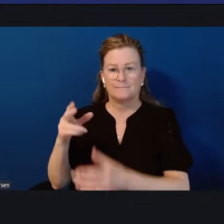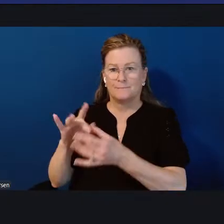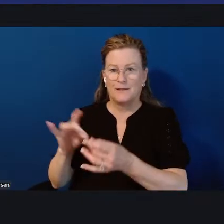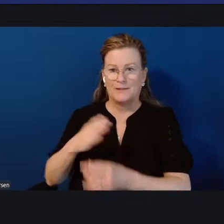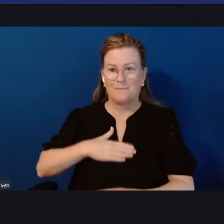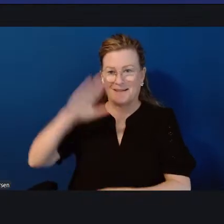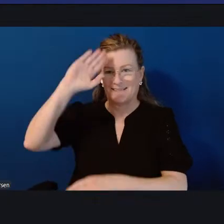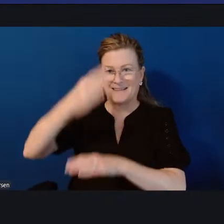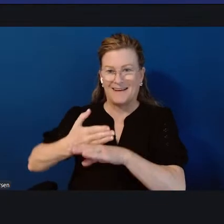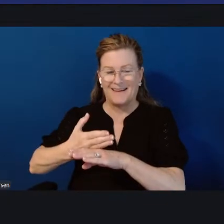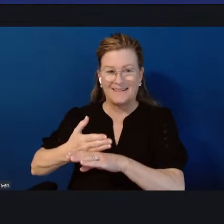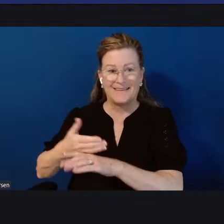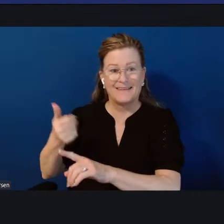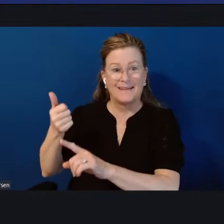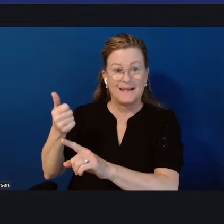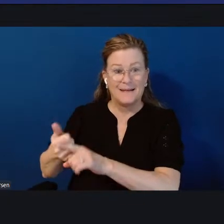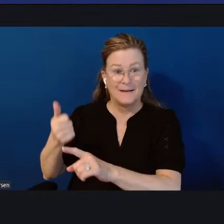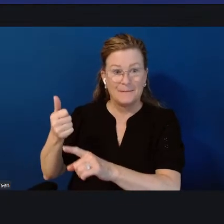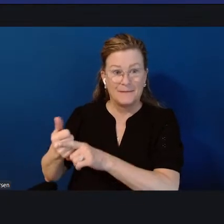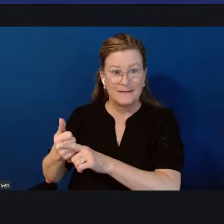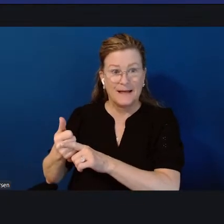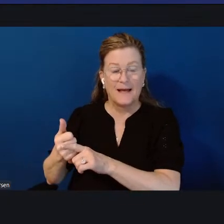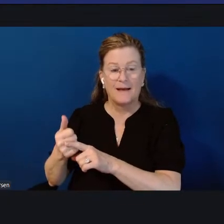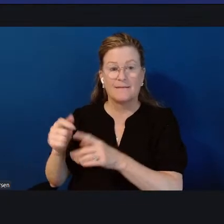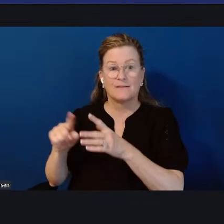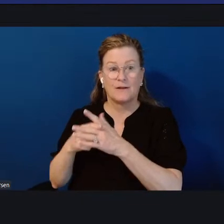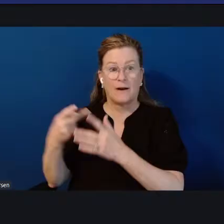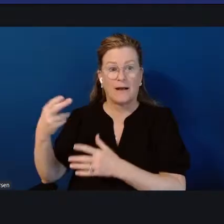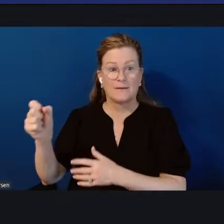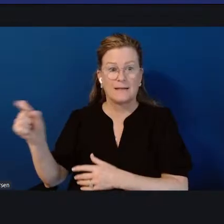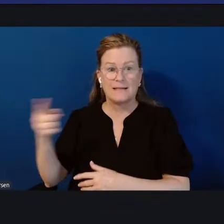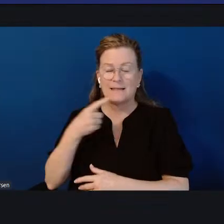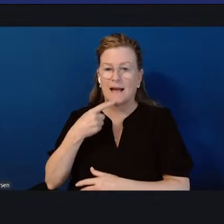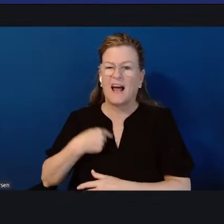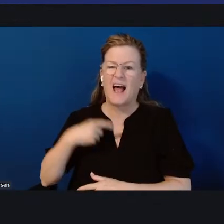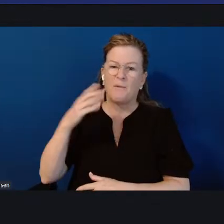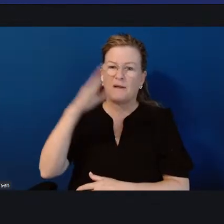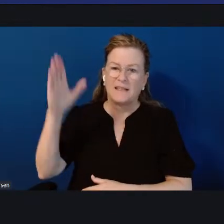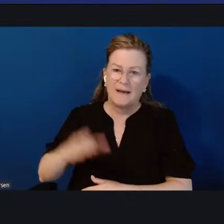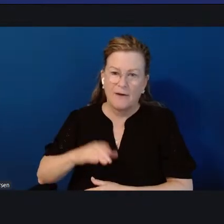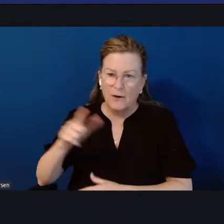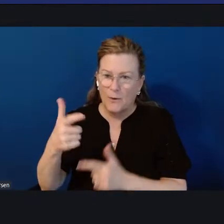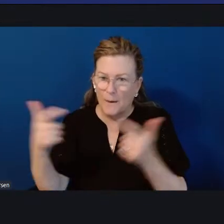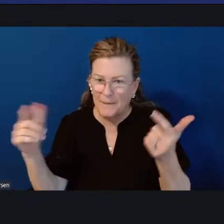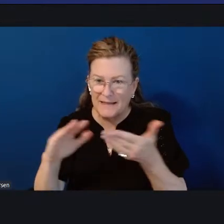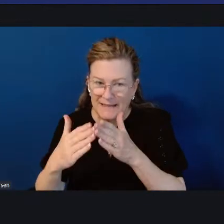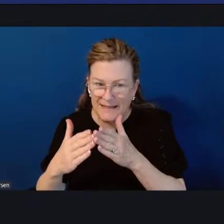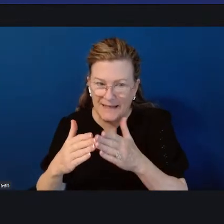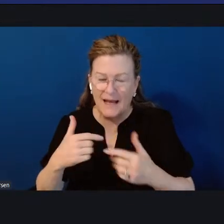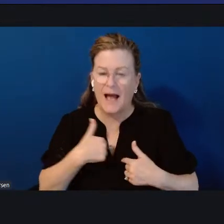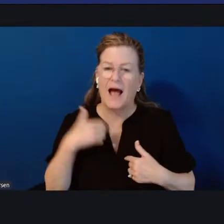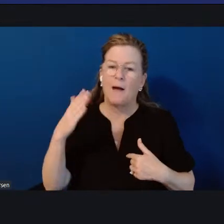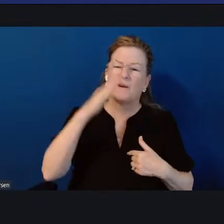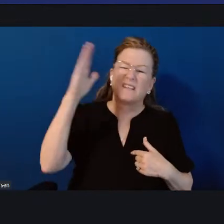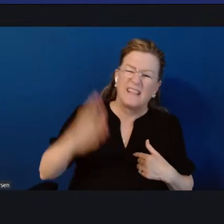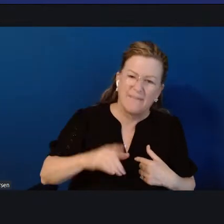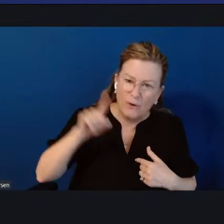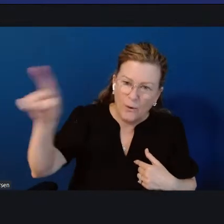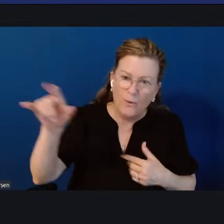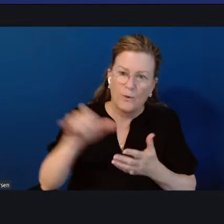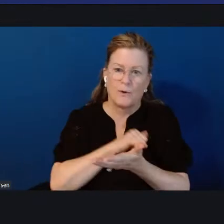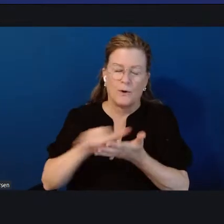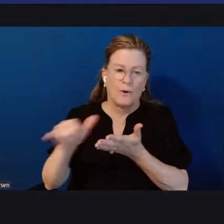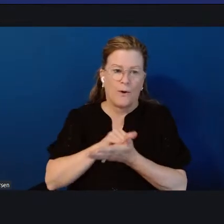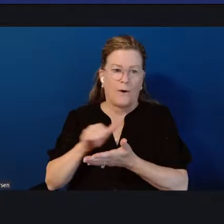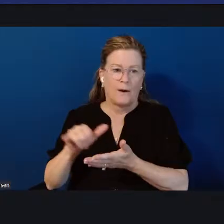but was heading into high school and said, I will never go to a big city and I will never go to New York City. He